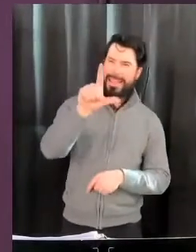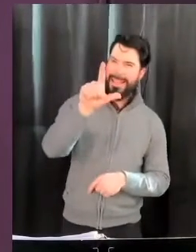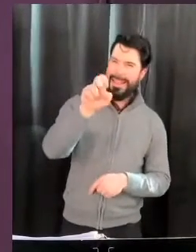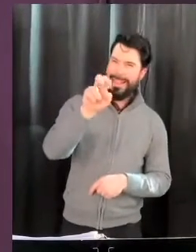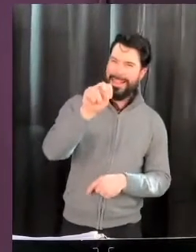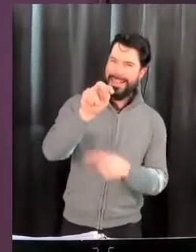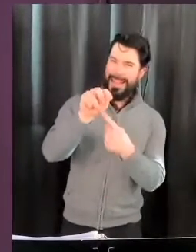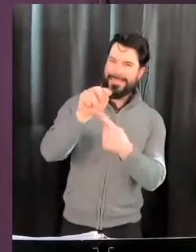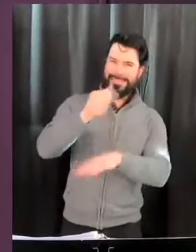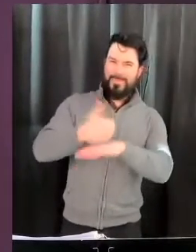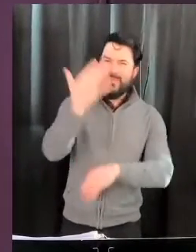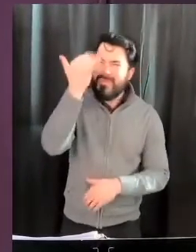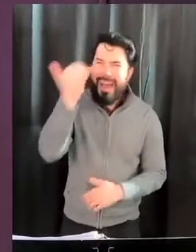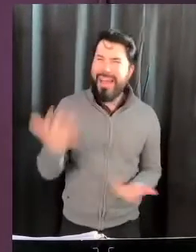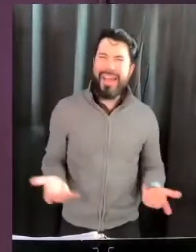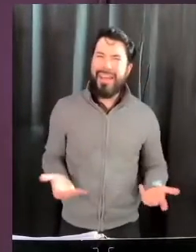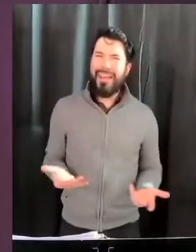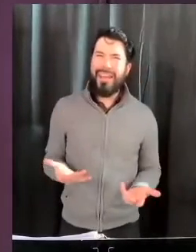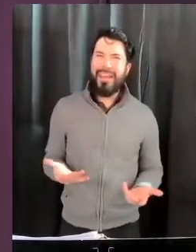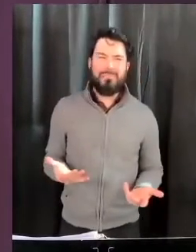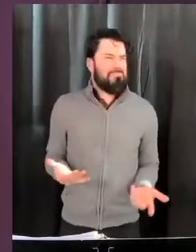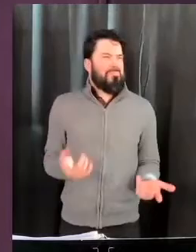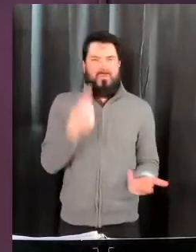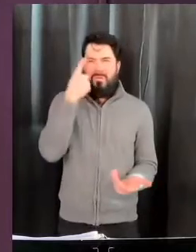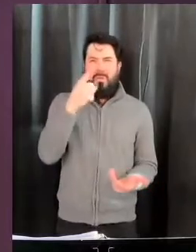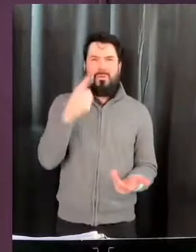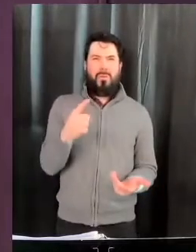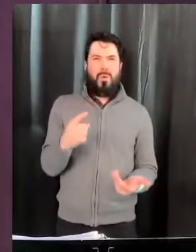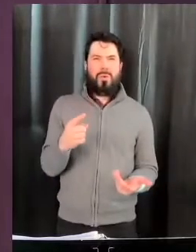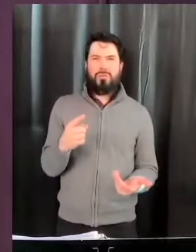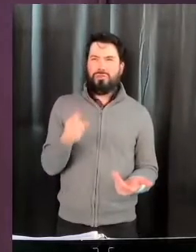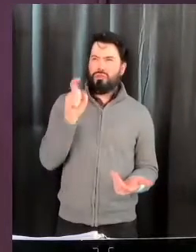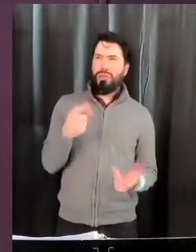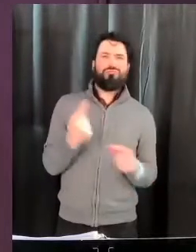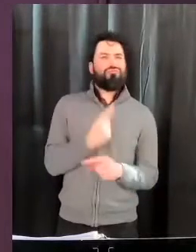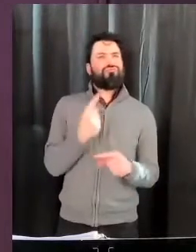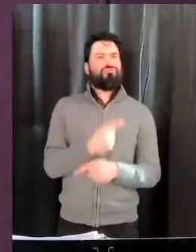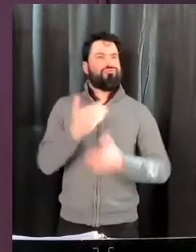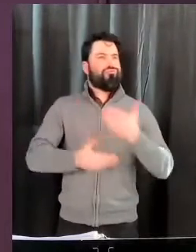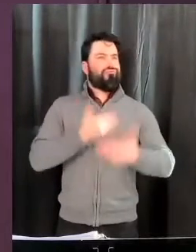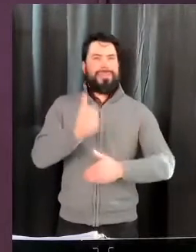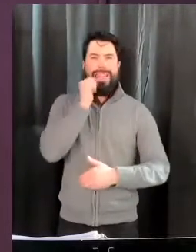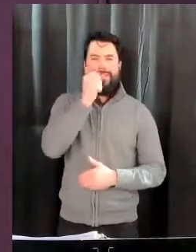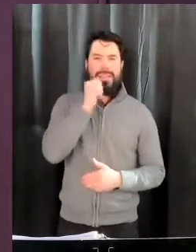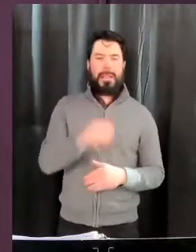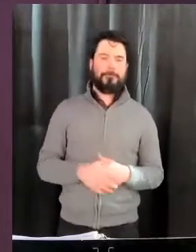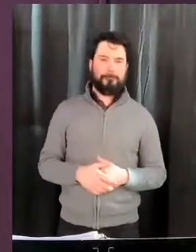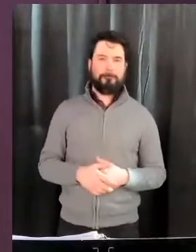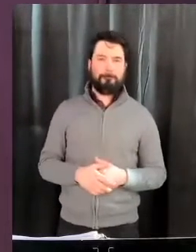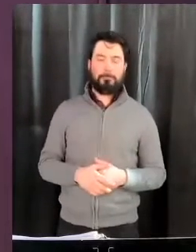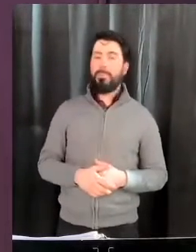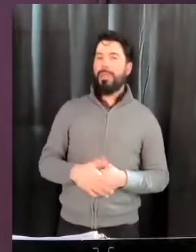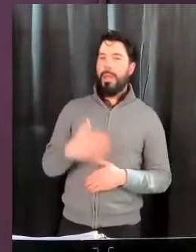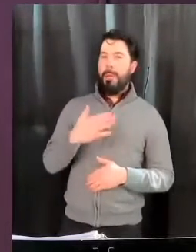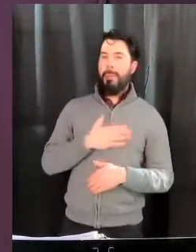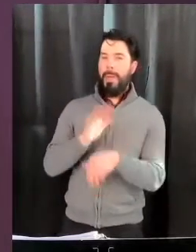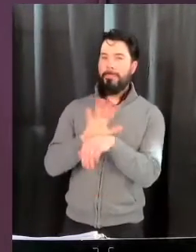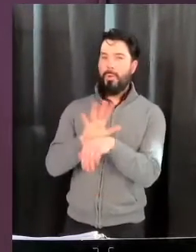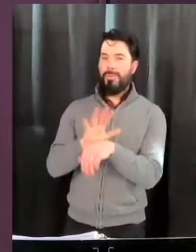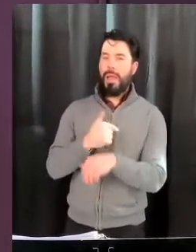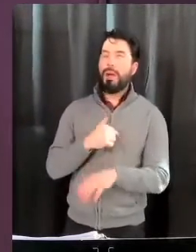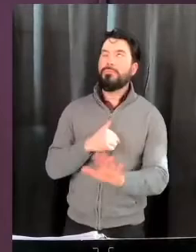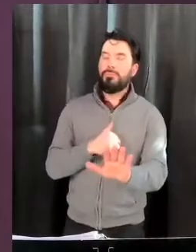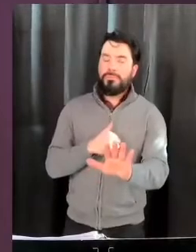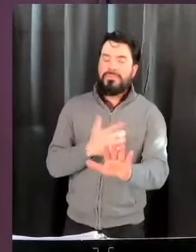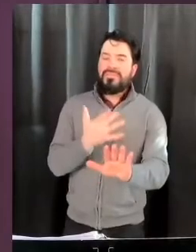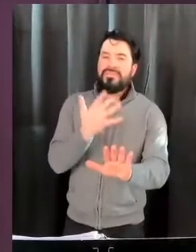year? Well, there's a line in a movie, and it's one of my favorite movies, and if you guess what it is later, I'll give you a prize. But it